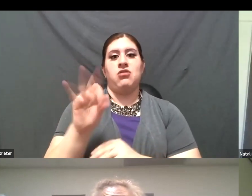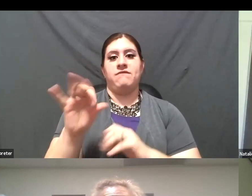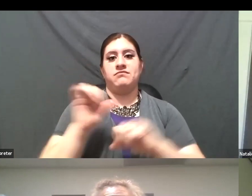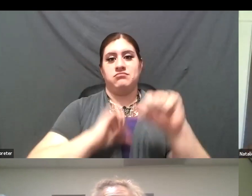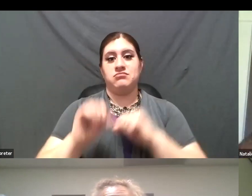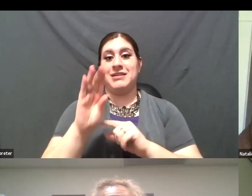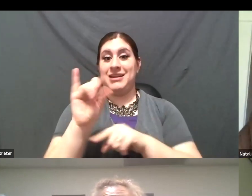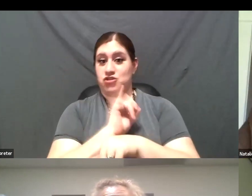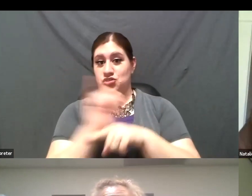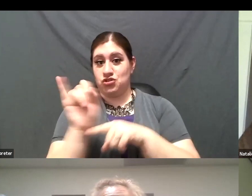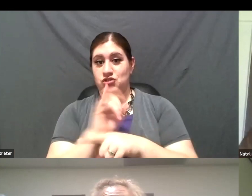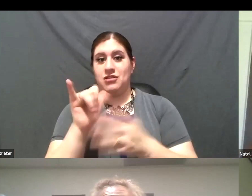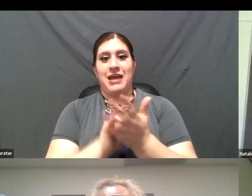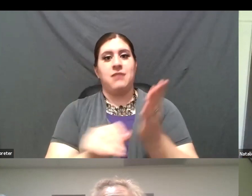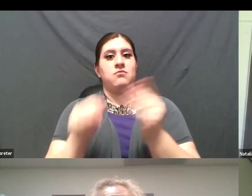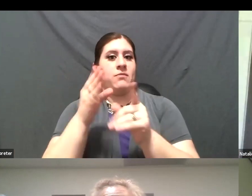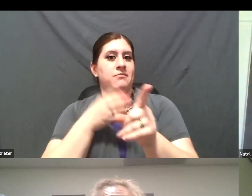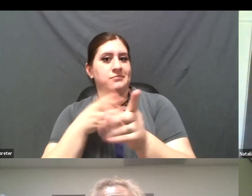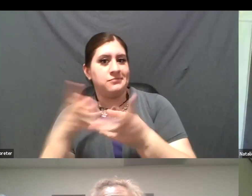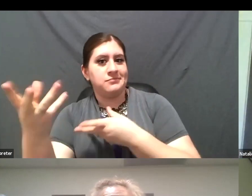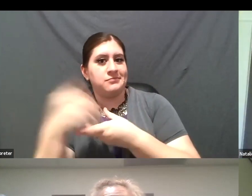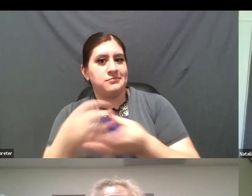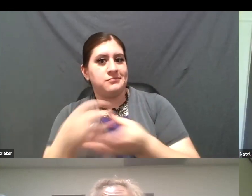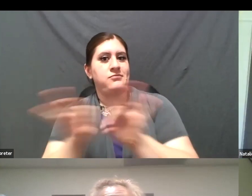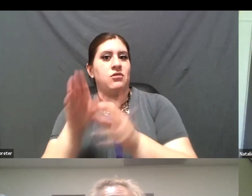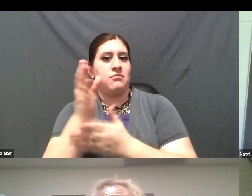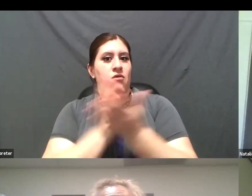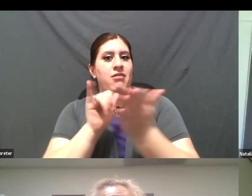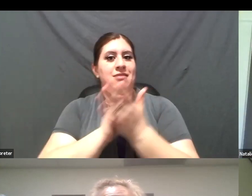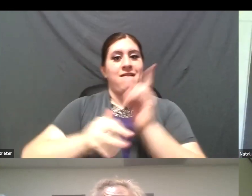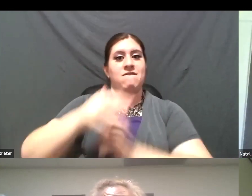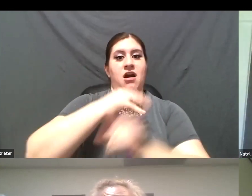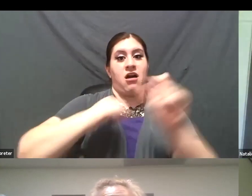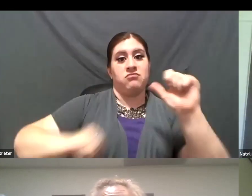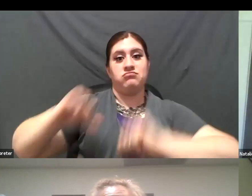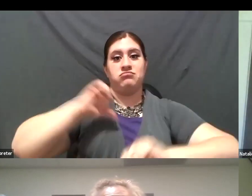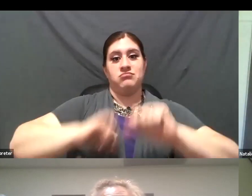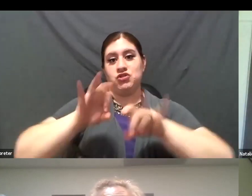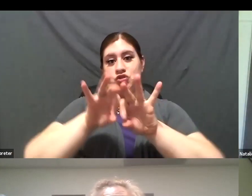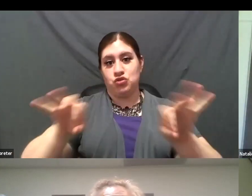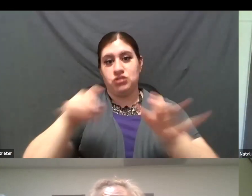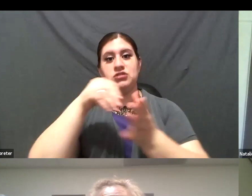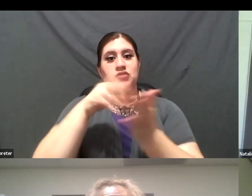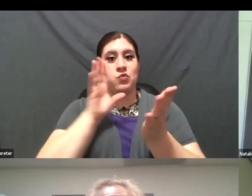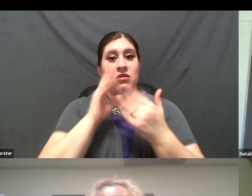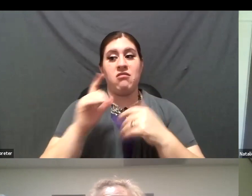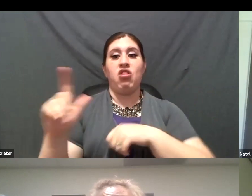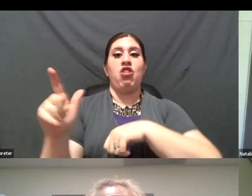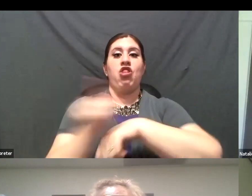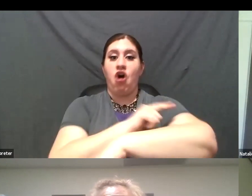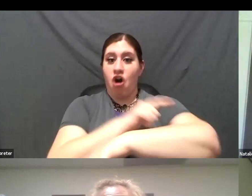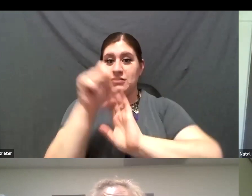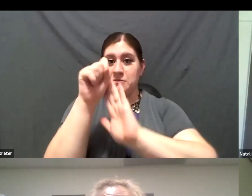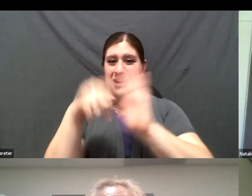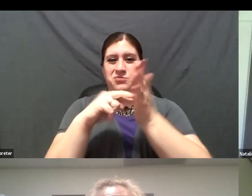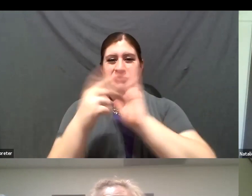are also a more major part, in fact, of the environmental science degree, in which the student spends an entire long semester